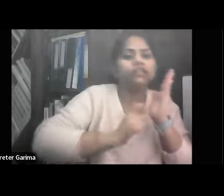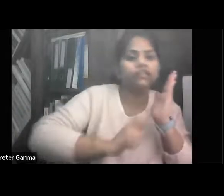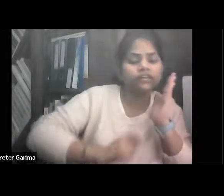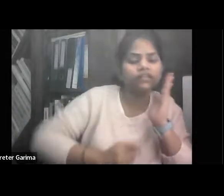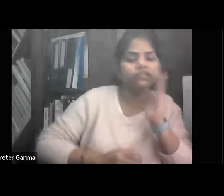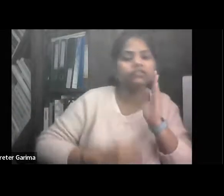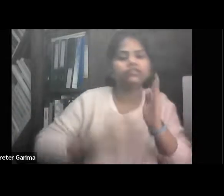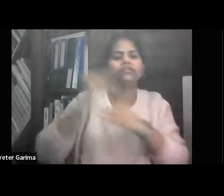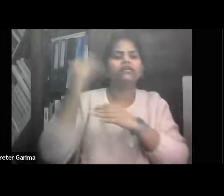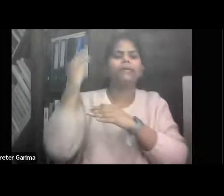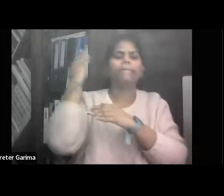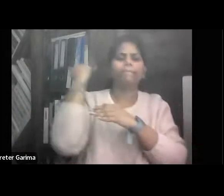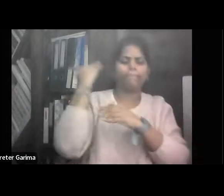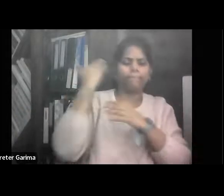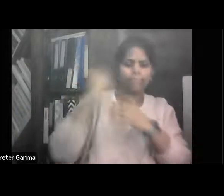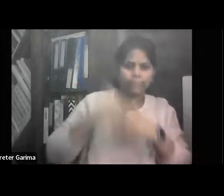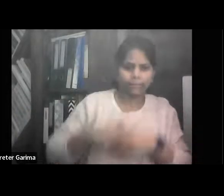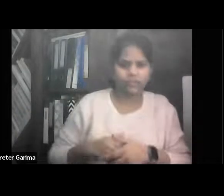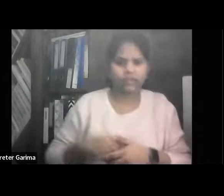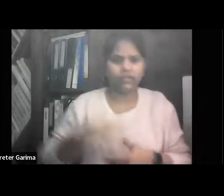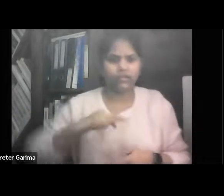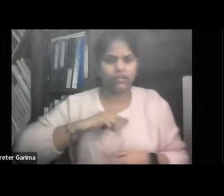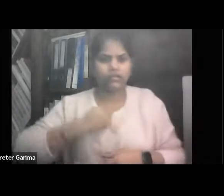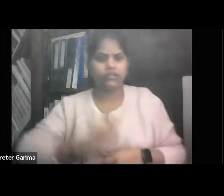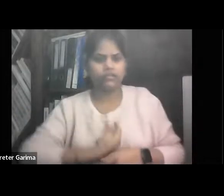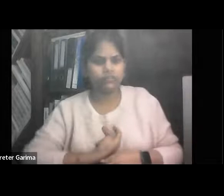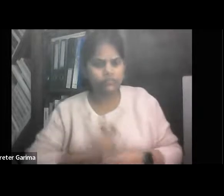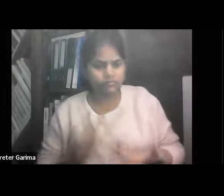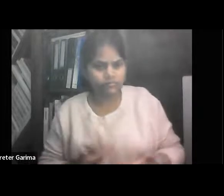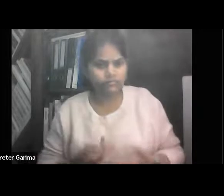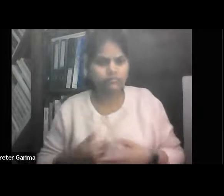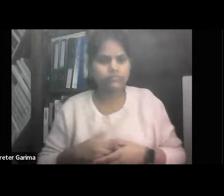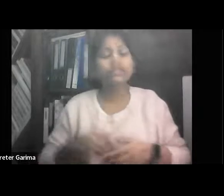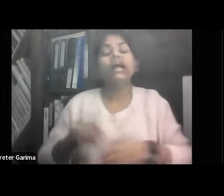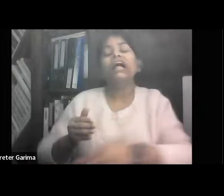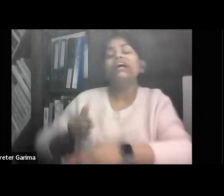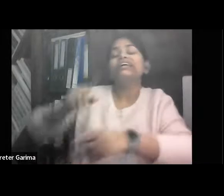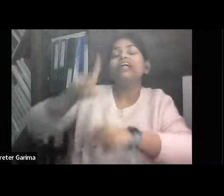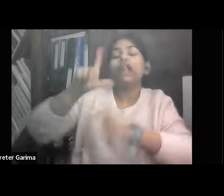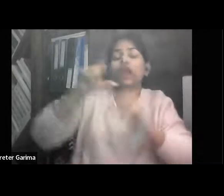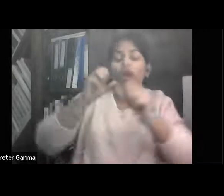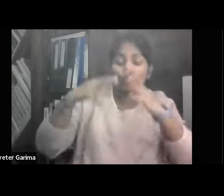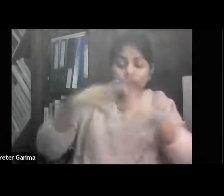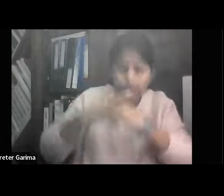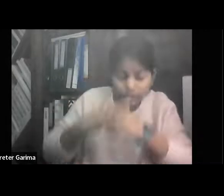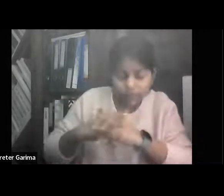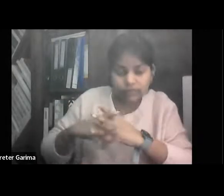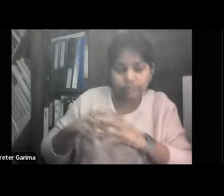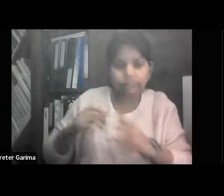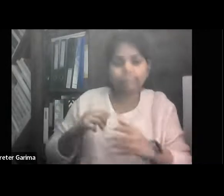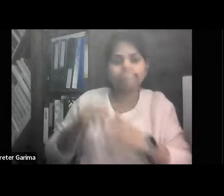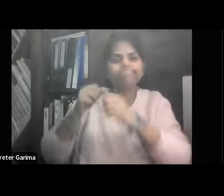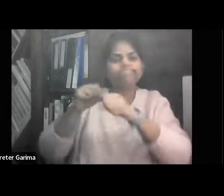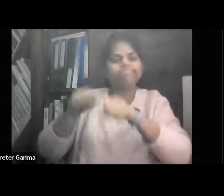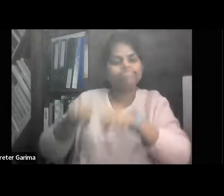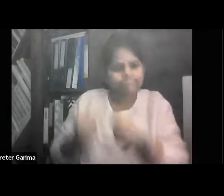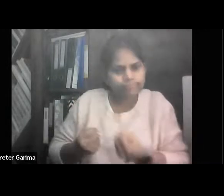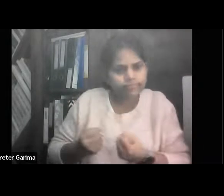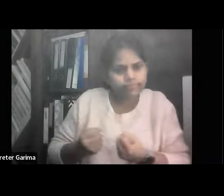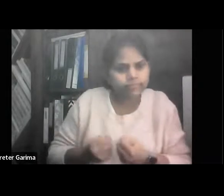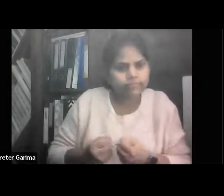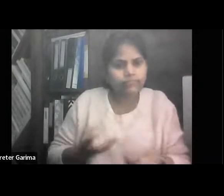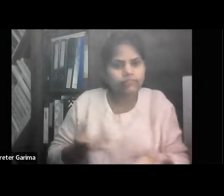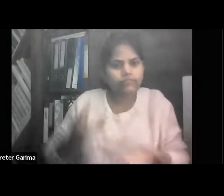of disability transcends literary territories and neutralizes all assimilations. Constituted as subjects